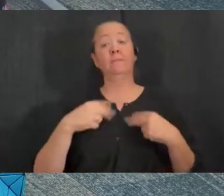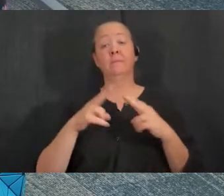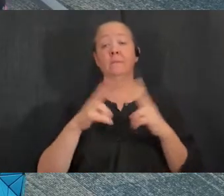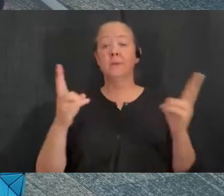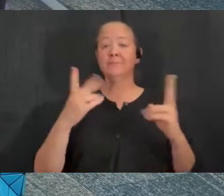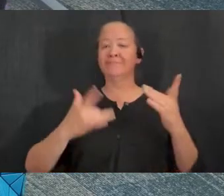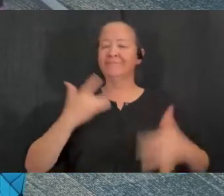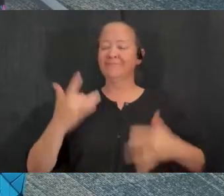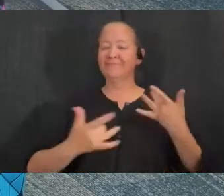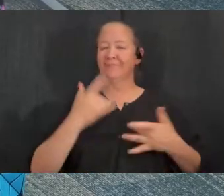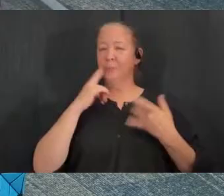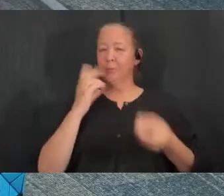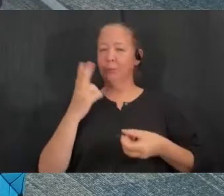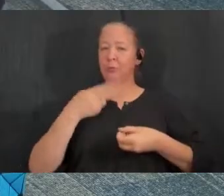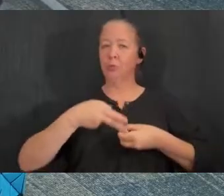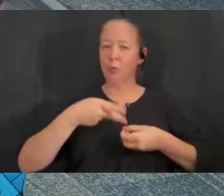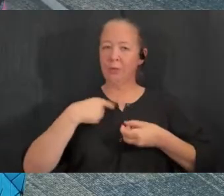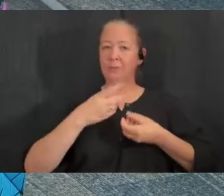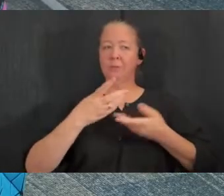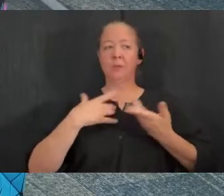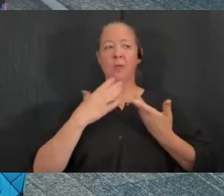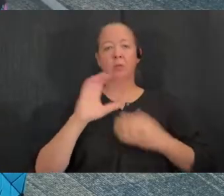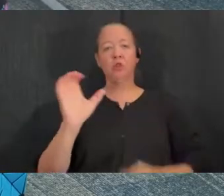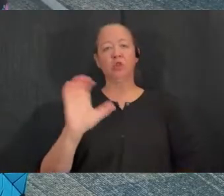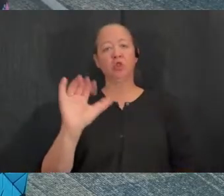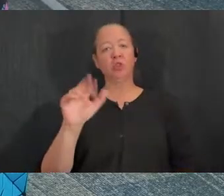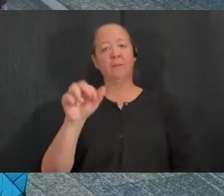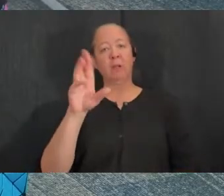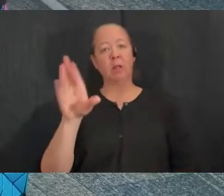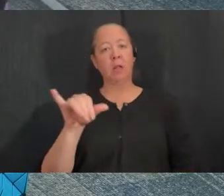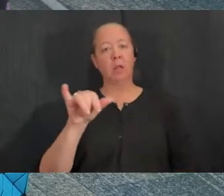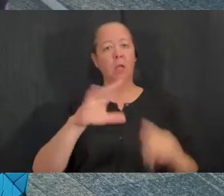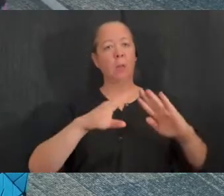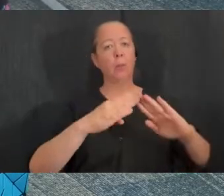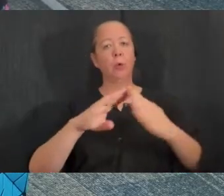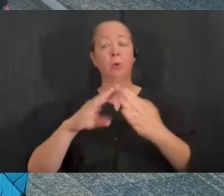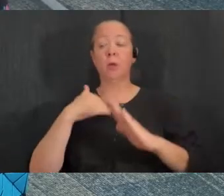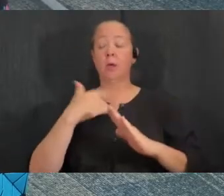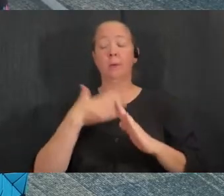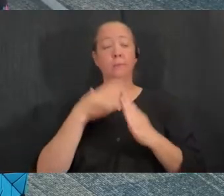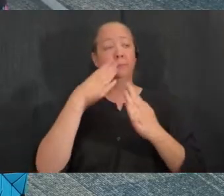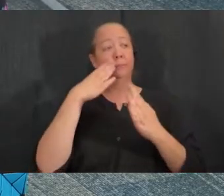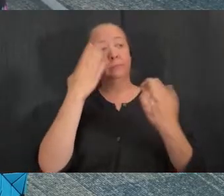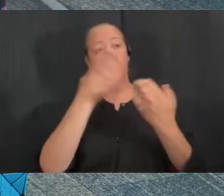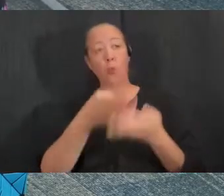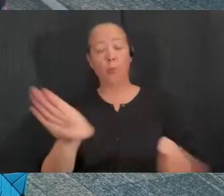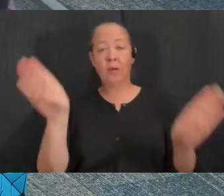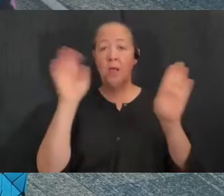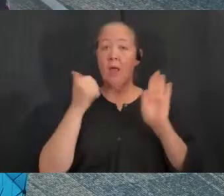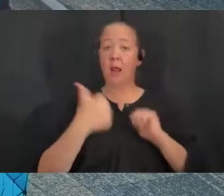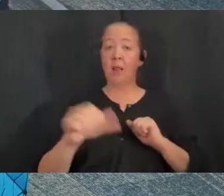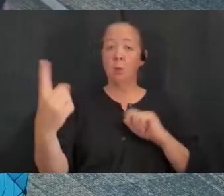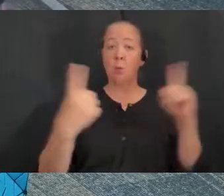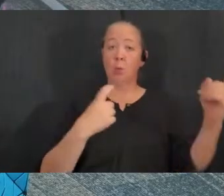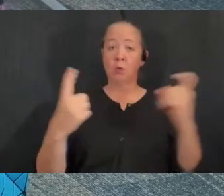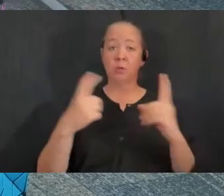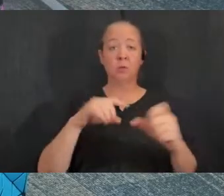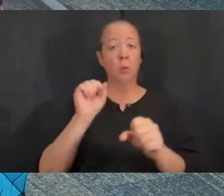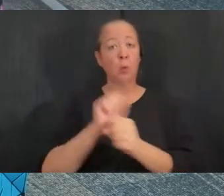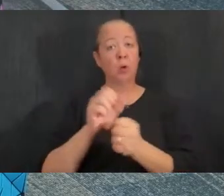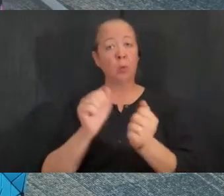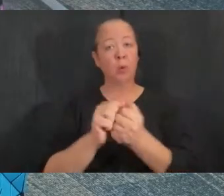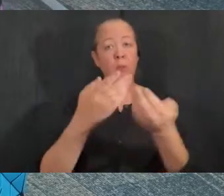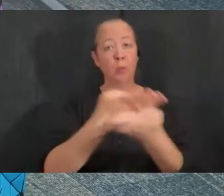and I look forward to, any questions you all have and to working with all of you to get